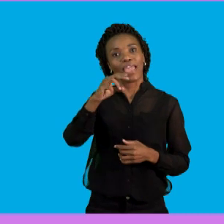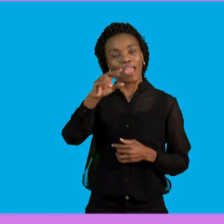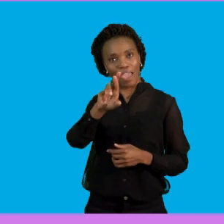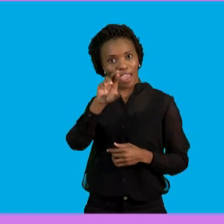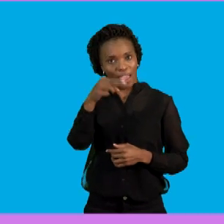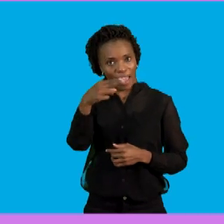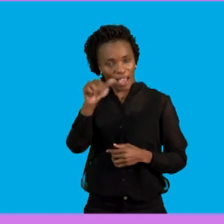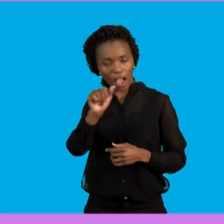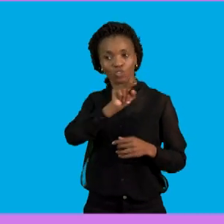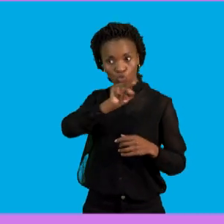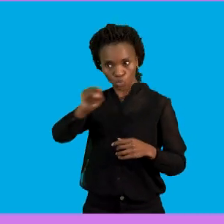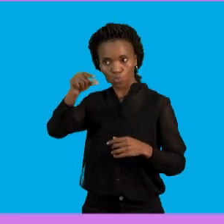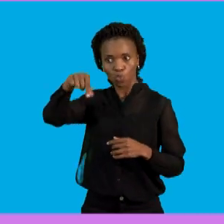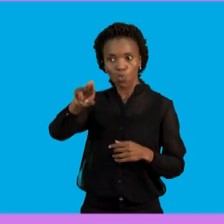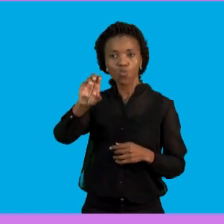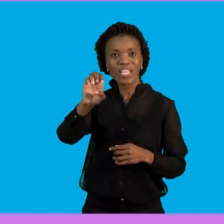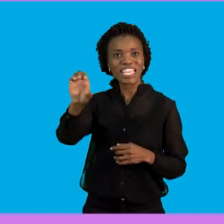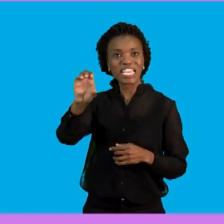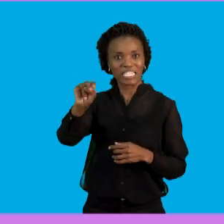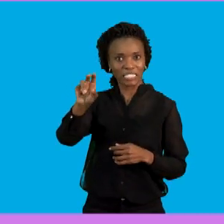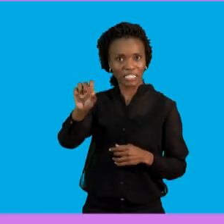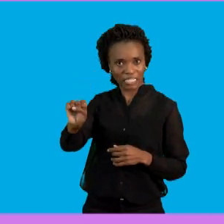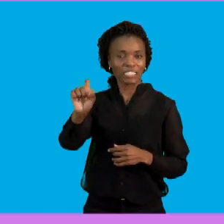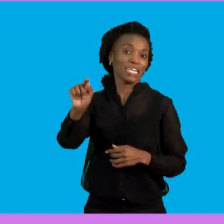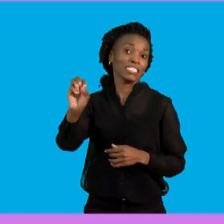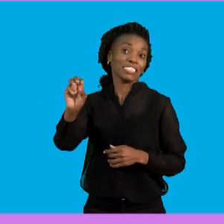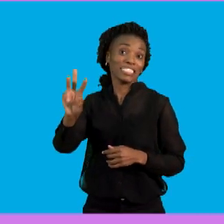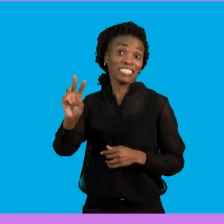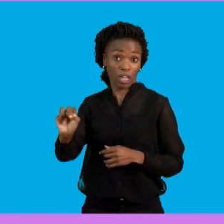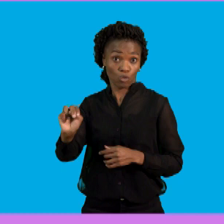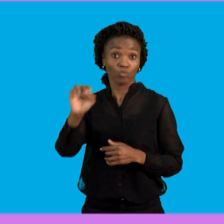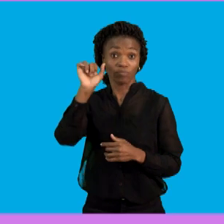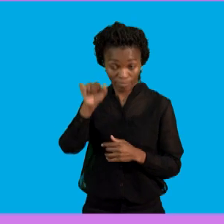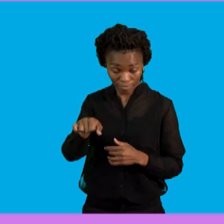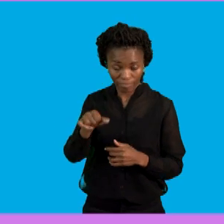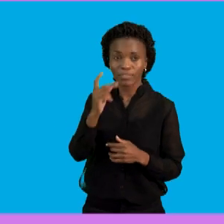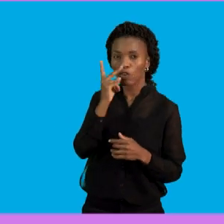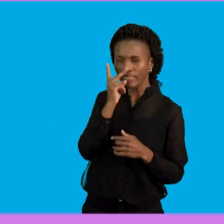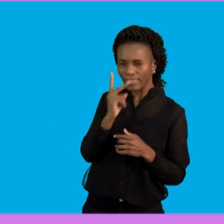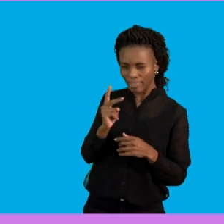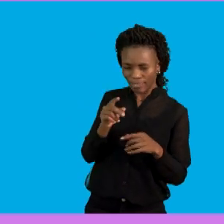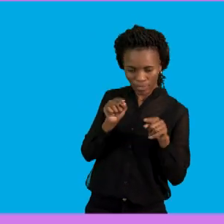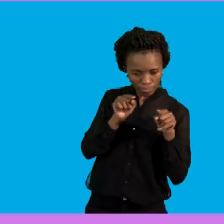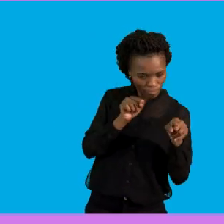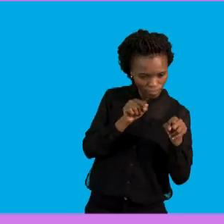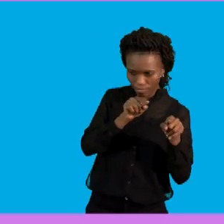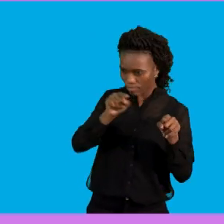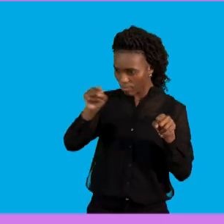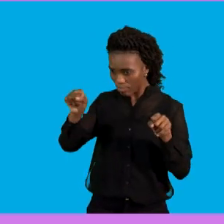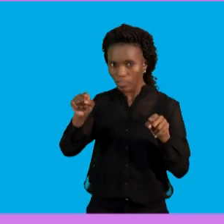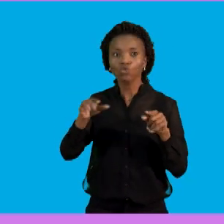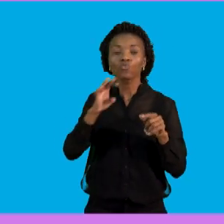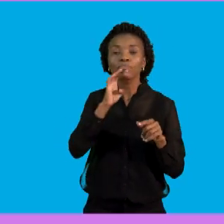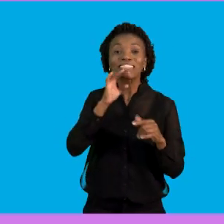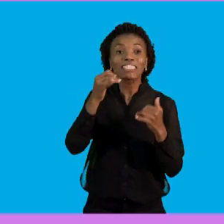and Queenstown. So what you do, you take your pencil, add the circles there that are given to you.